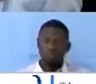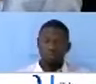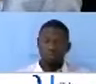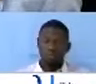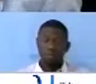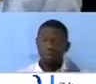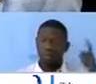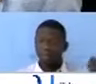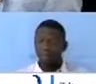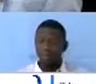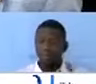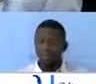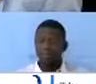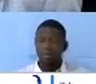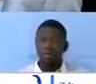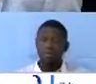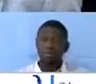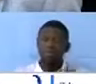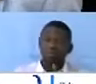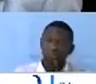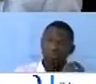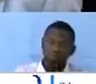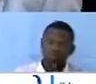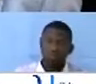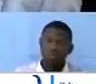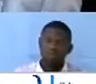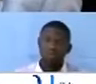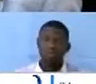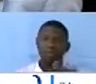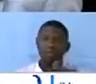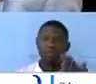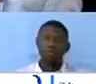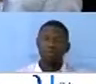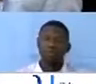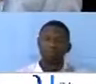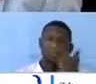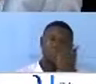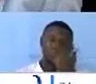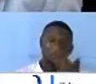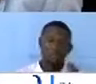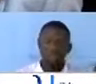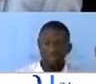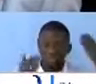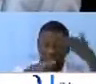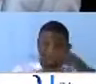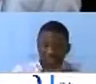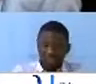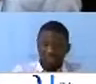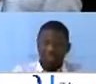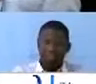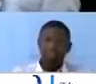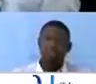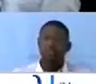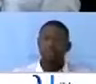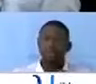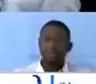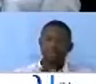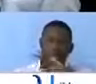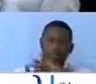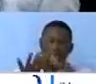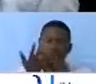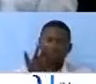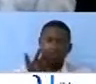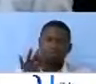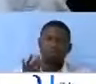me, insulting me from 7 till late at night. Then I was transferred to Bamba